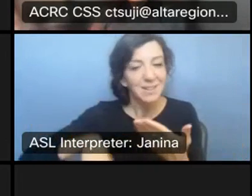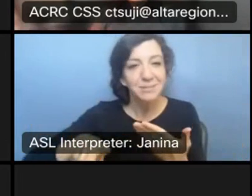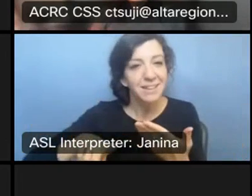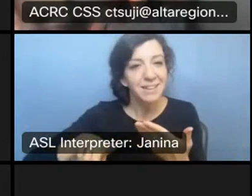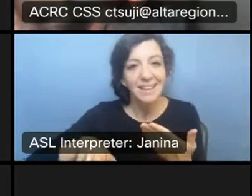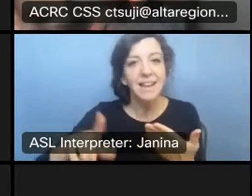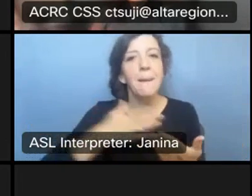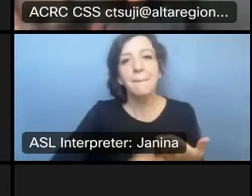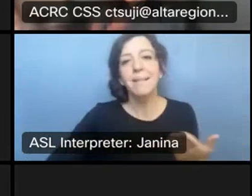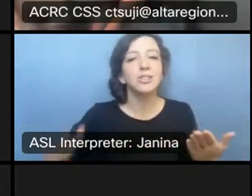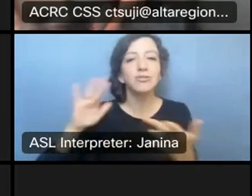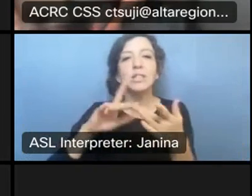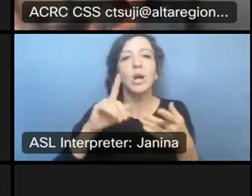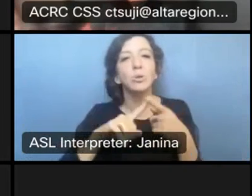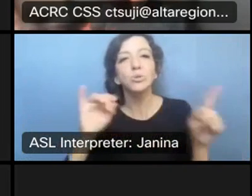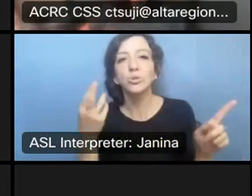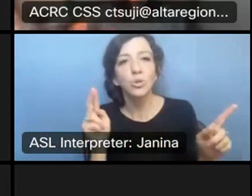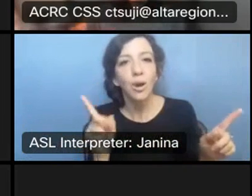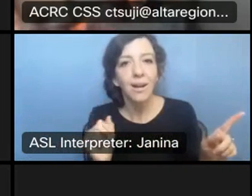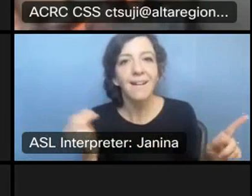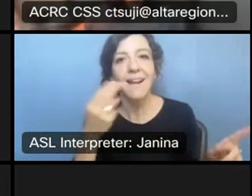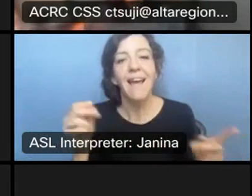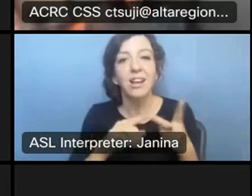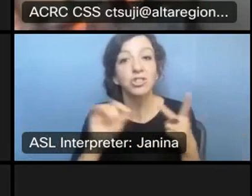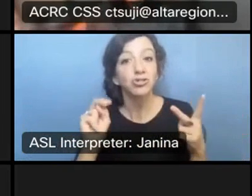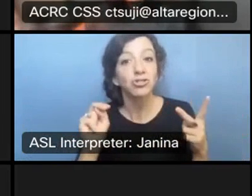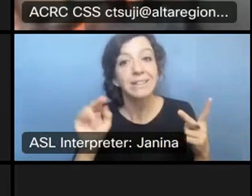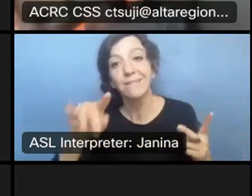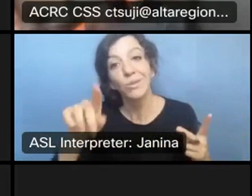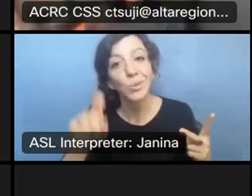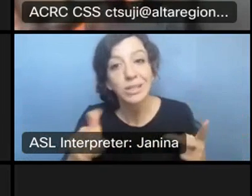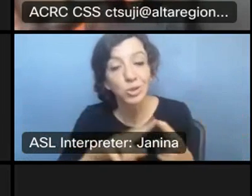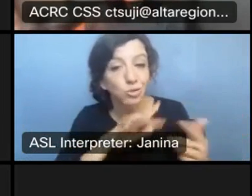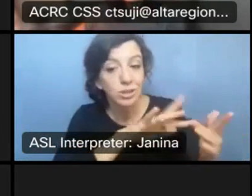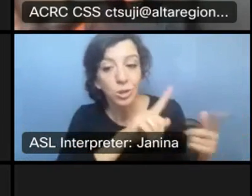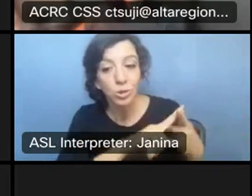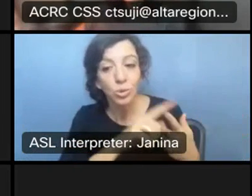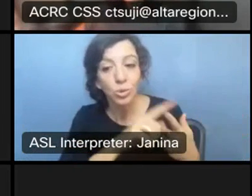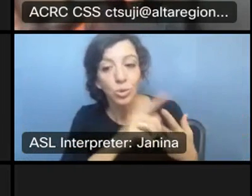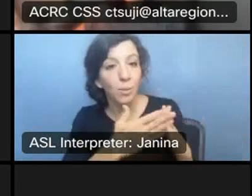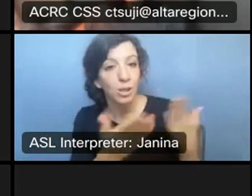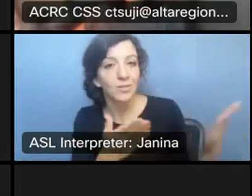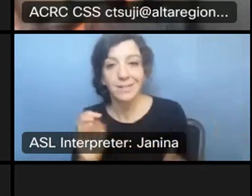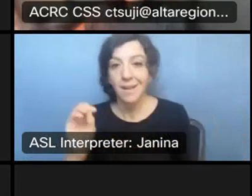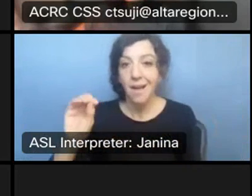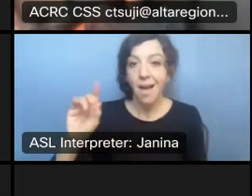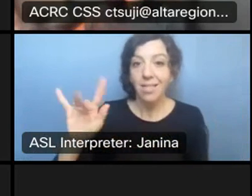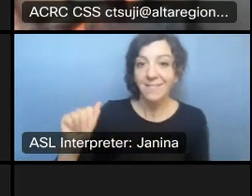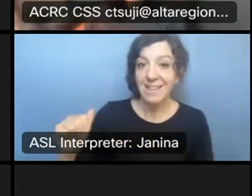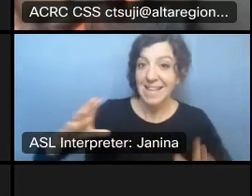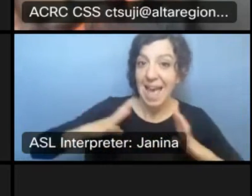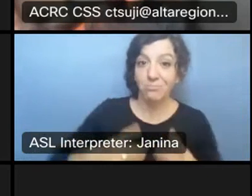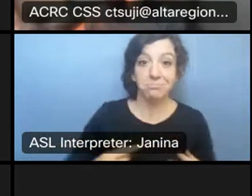please reach out to Jordan and Jean primarily. If you need to reach out to community services, Olivia will be out. I will be